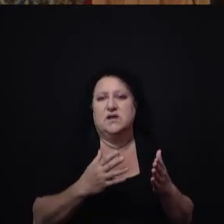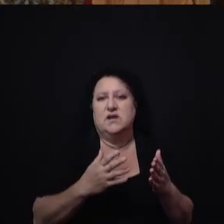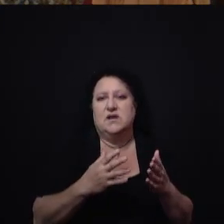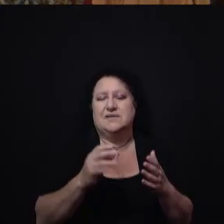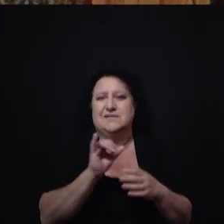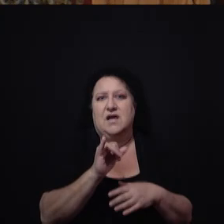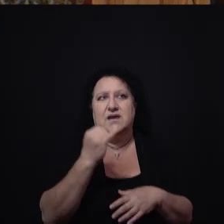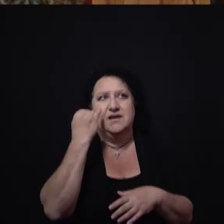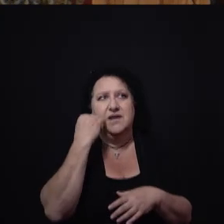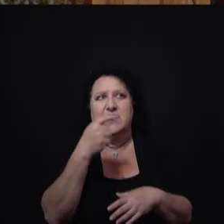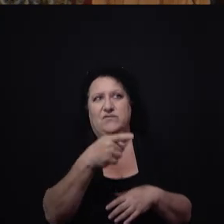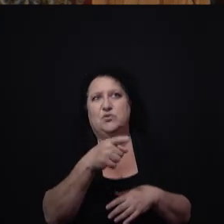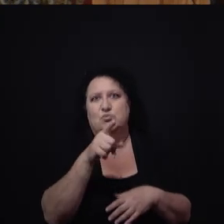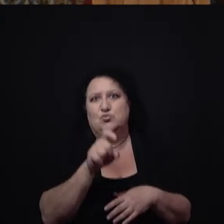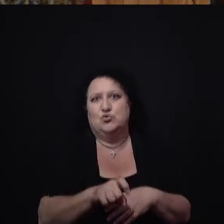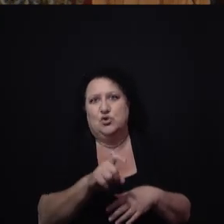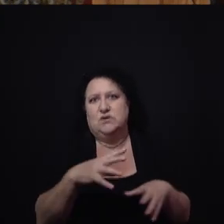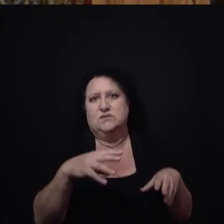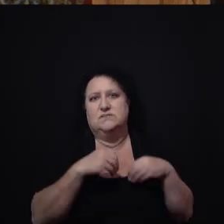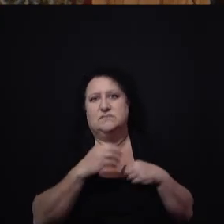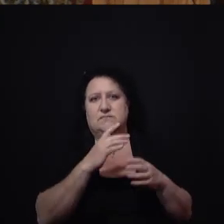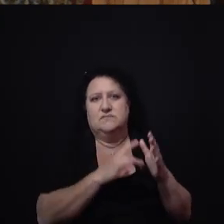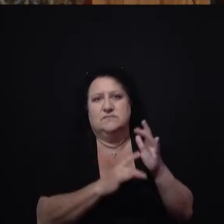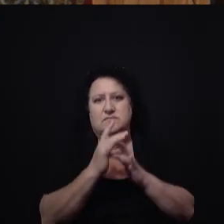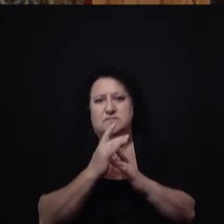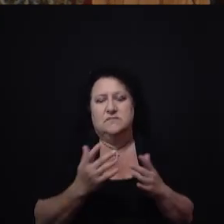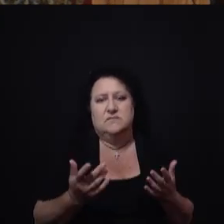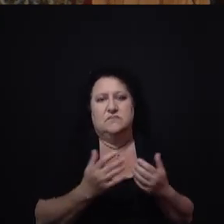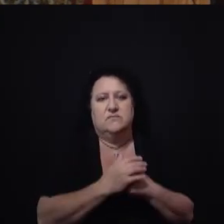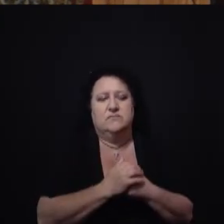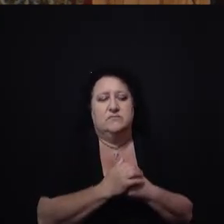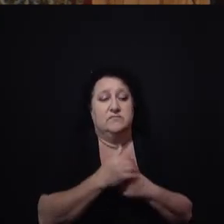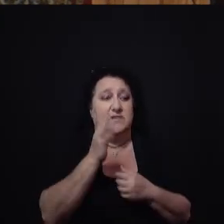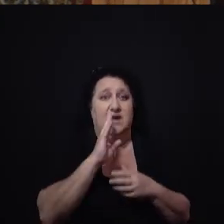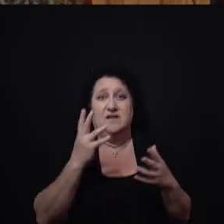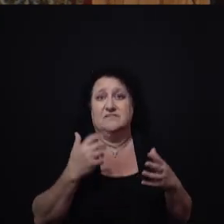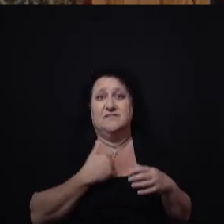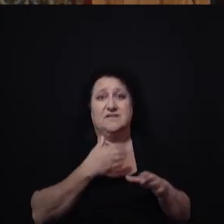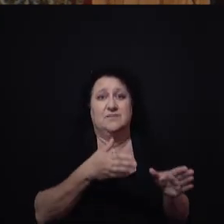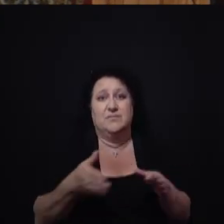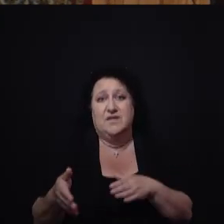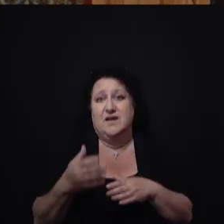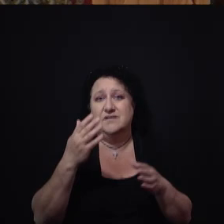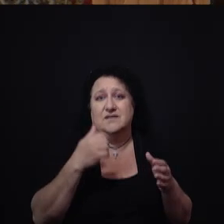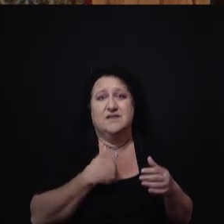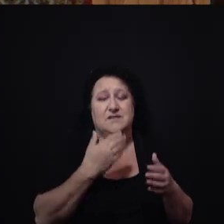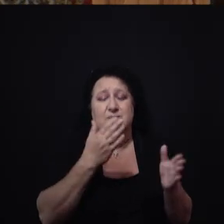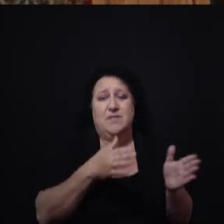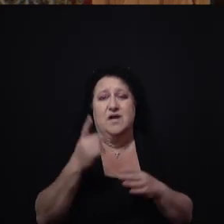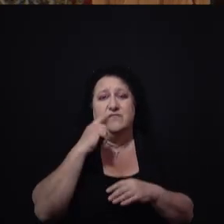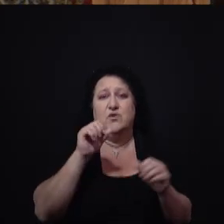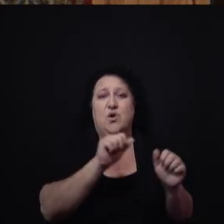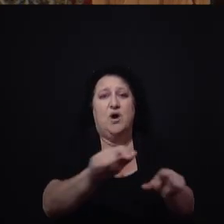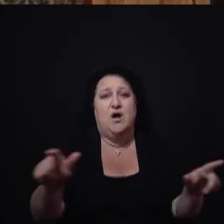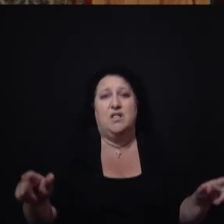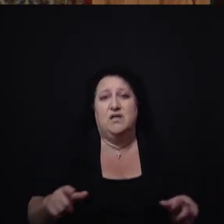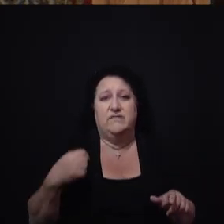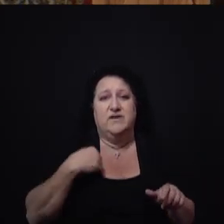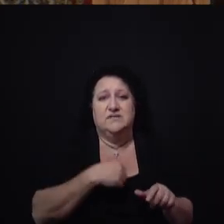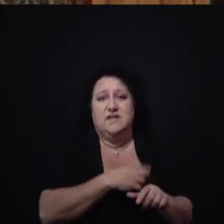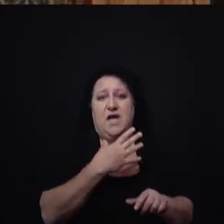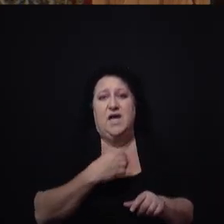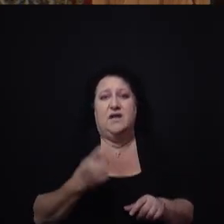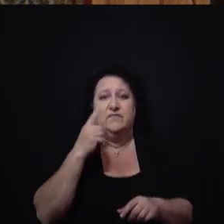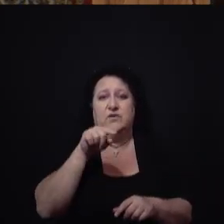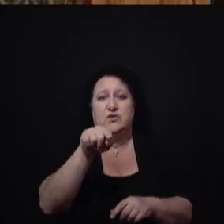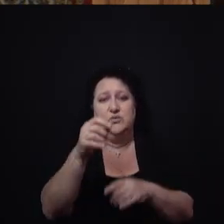thing, God has a plan. He has a plan for all of us. He has a plan for you individually. And again, you can't